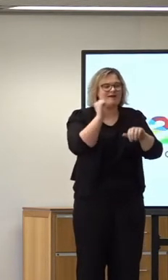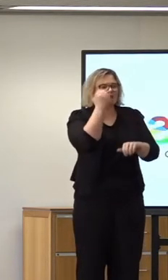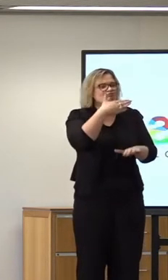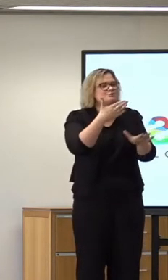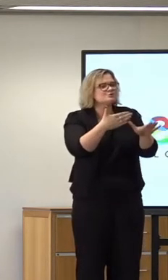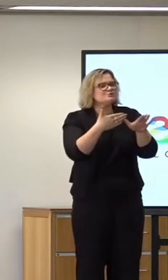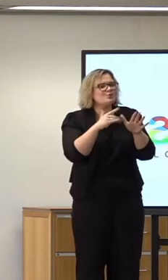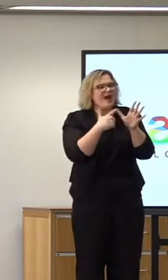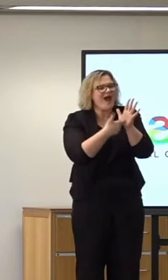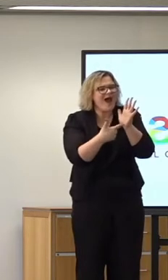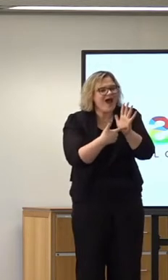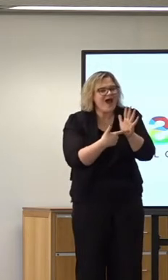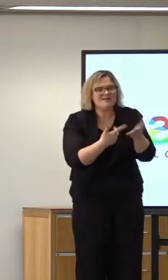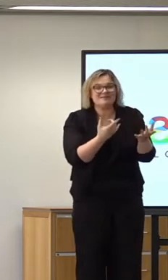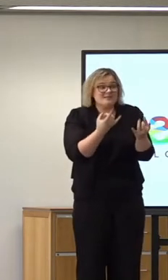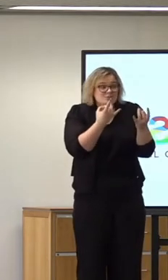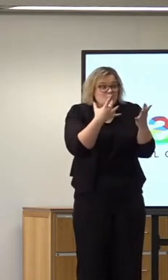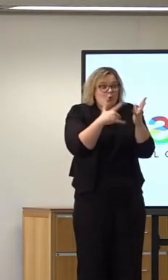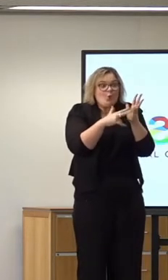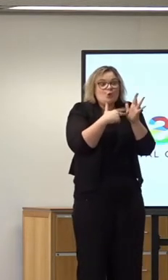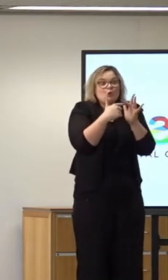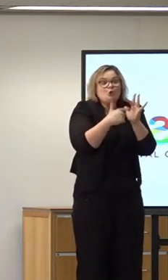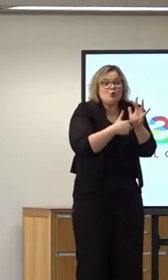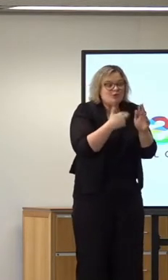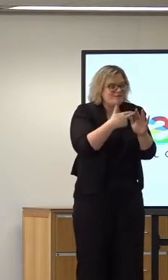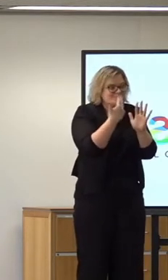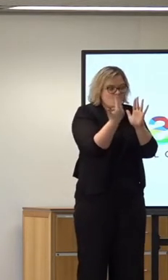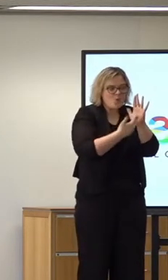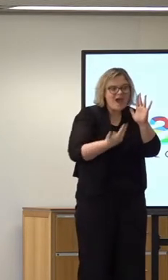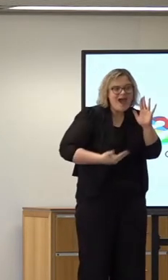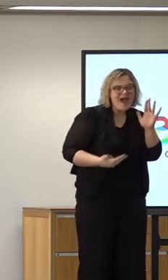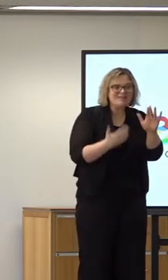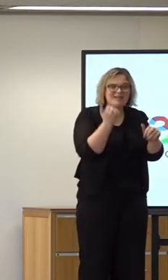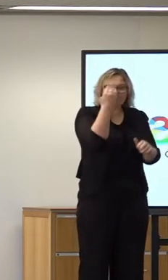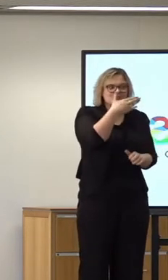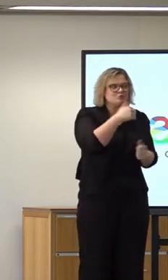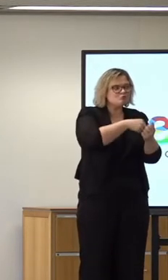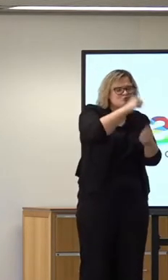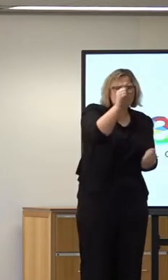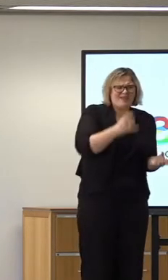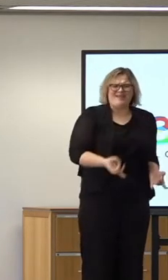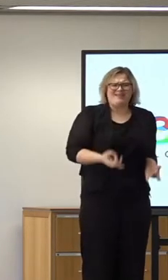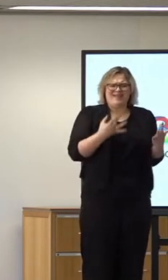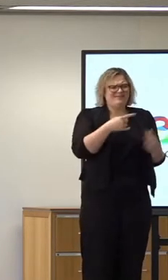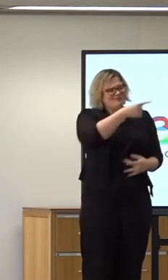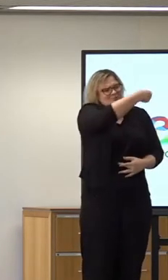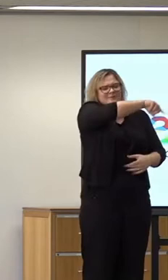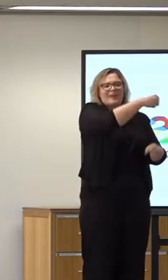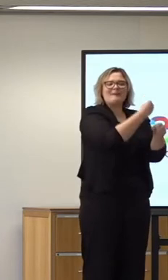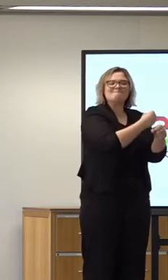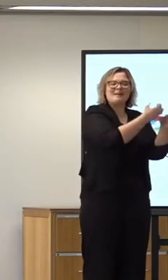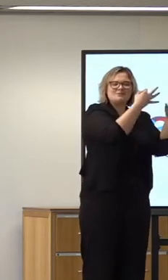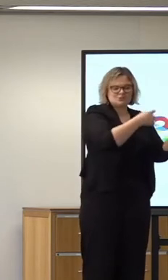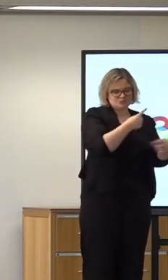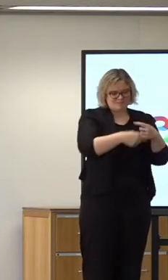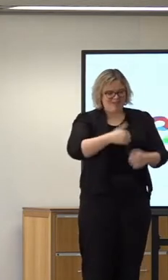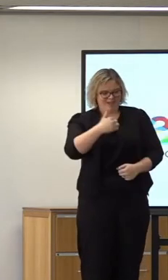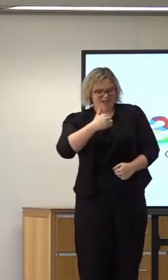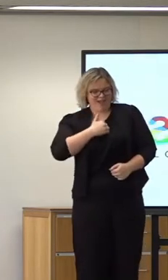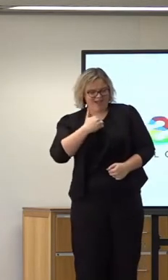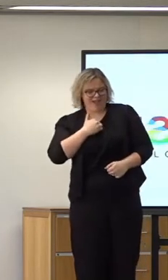even an Aboriginal art unit at university. There's no Aboriginal art degree. So we're having a lot of people making decisions about our industry that